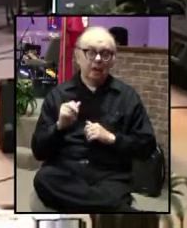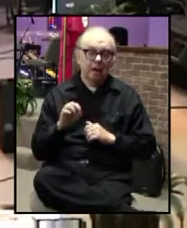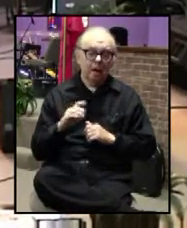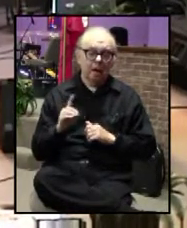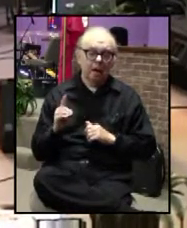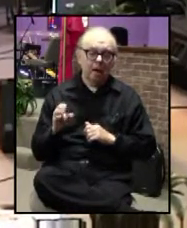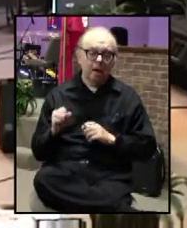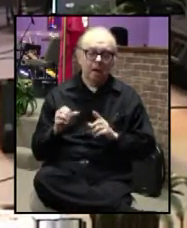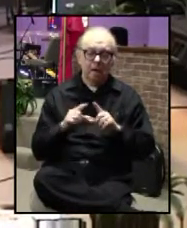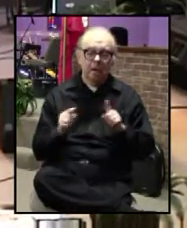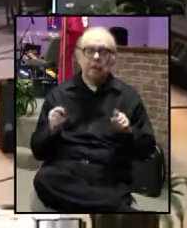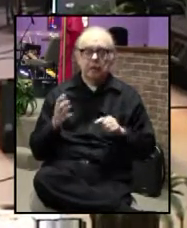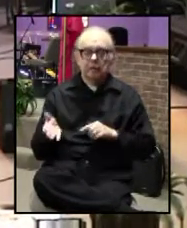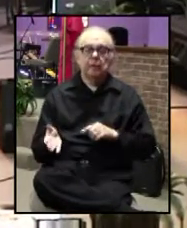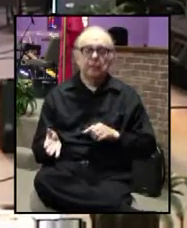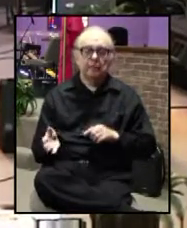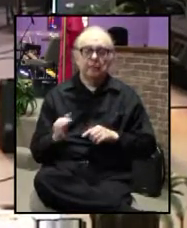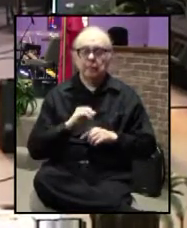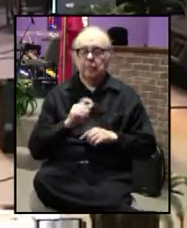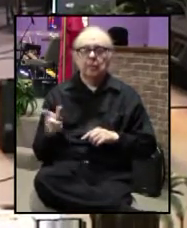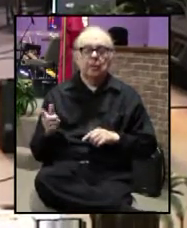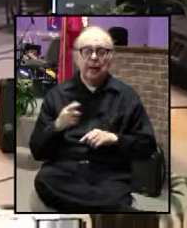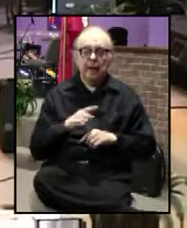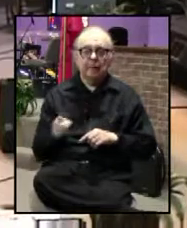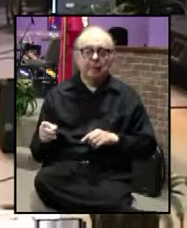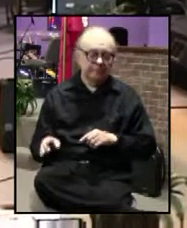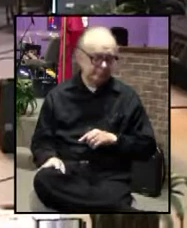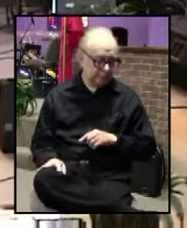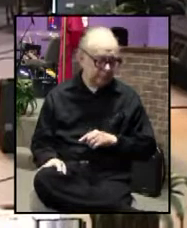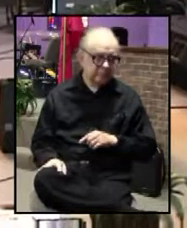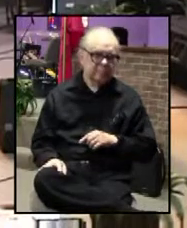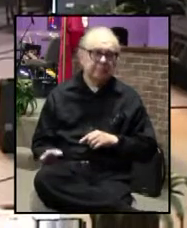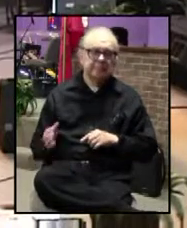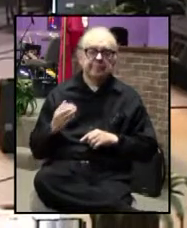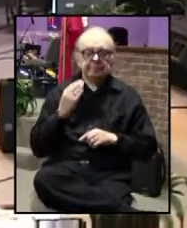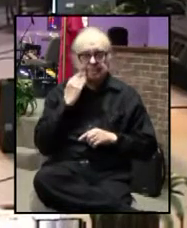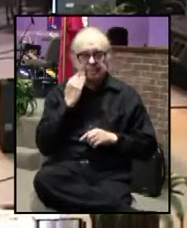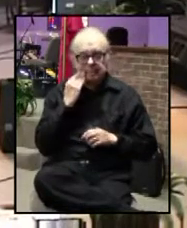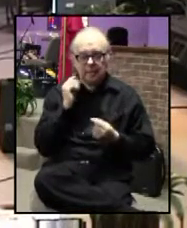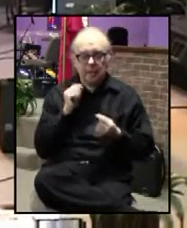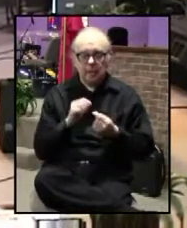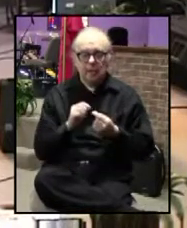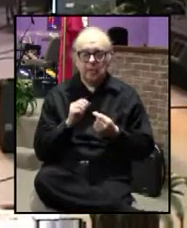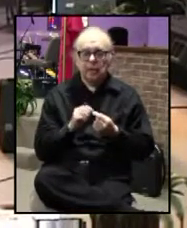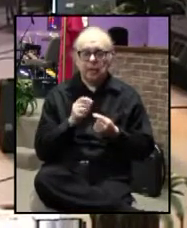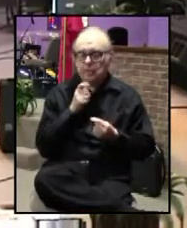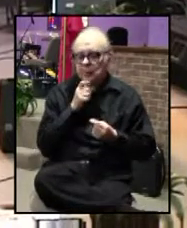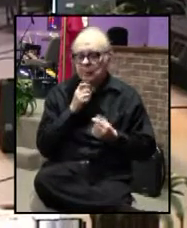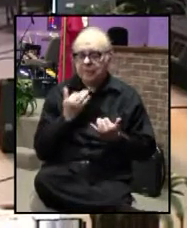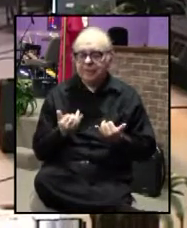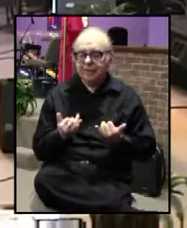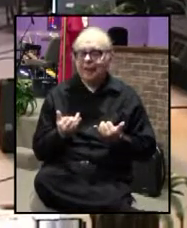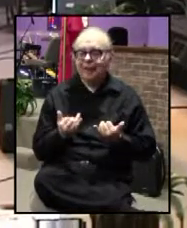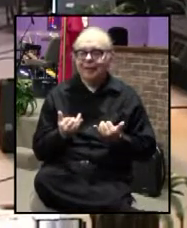You all are here, and you all have them. I know exactly who's here tonight, today.